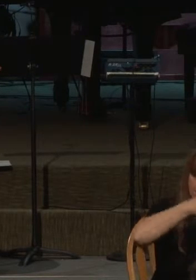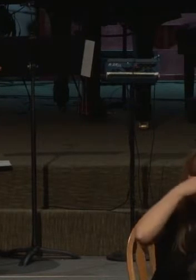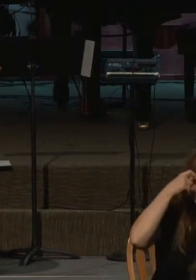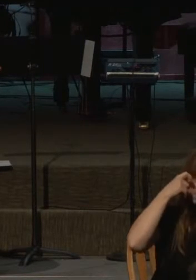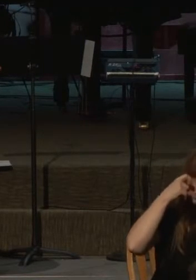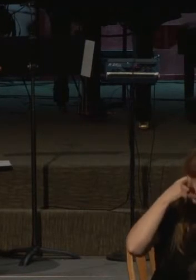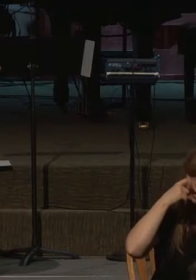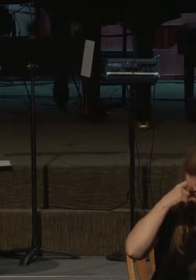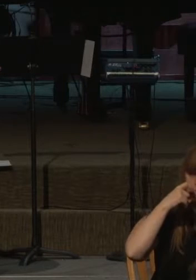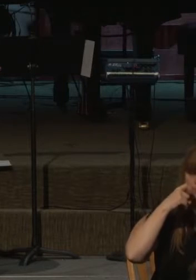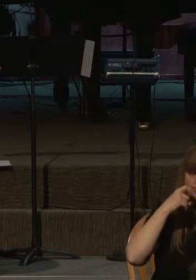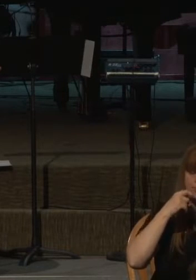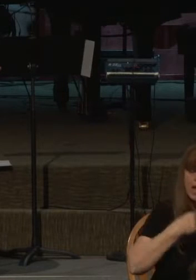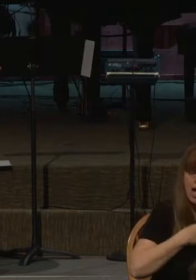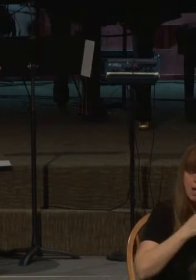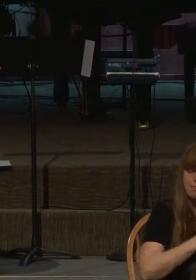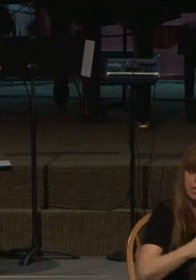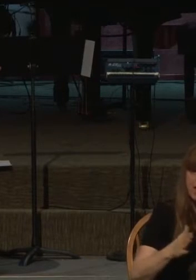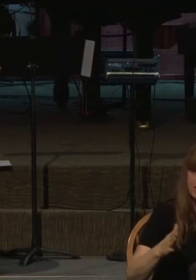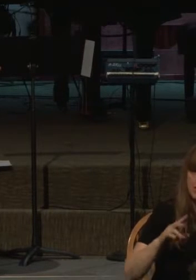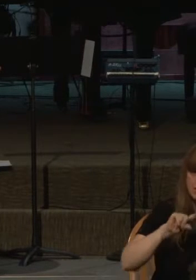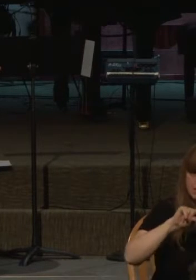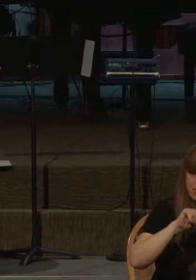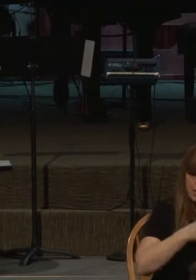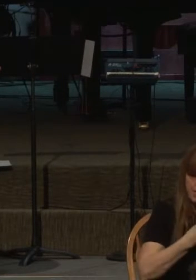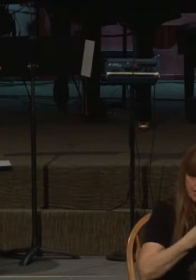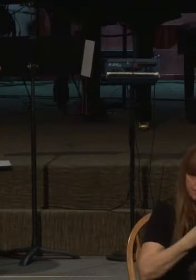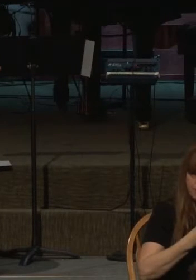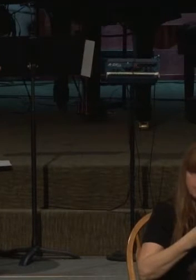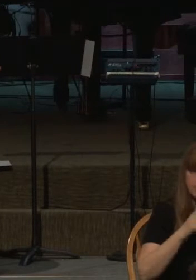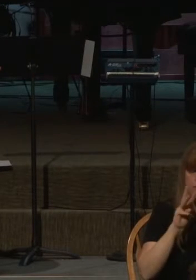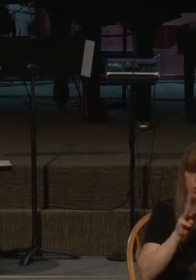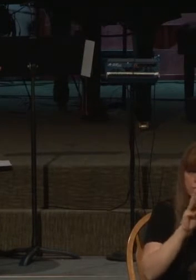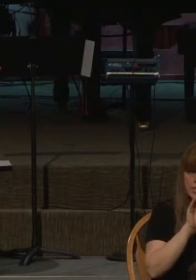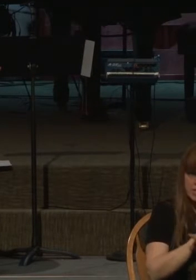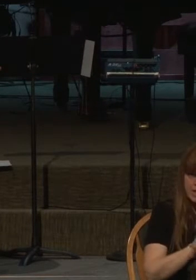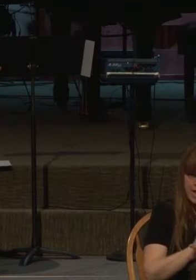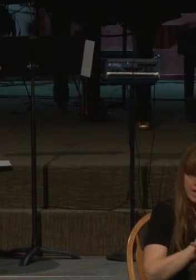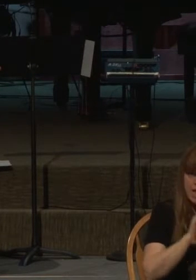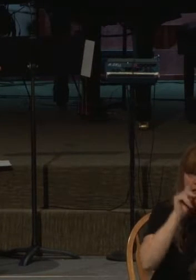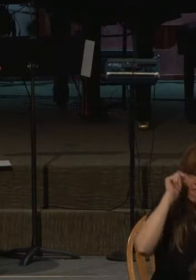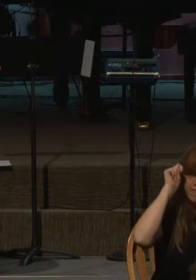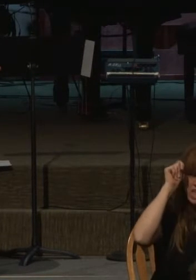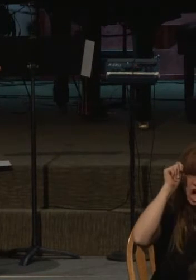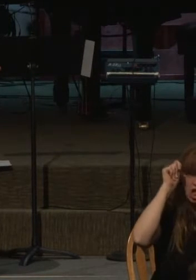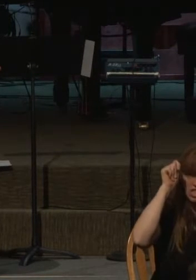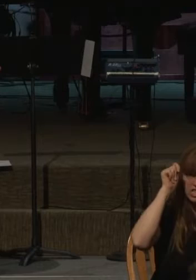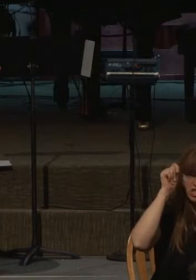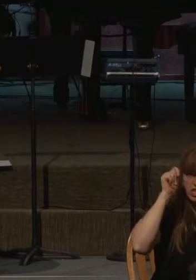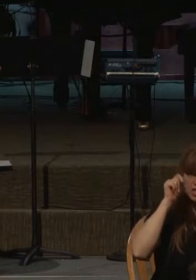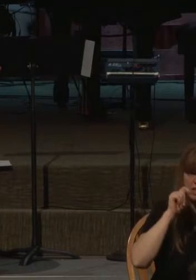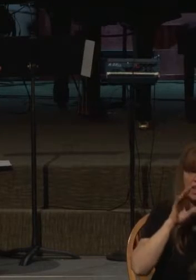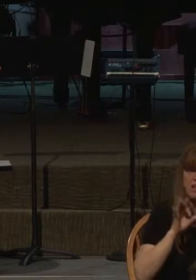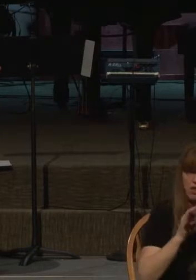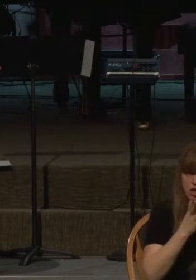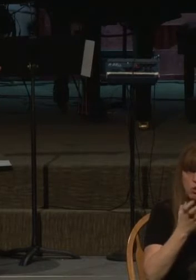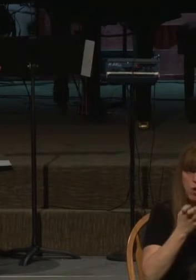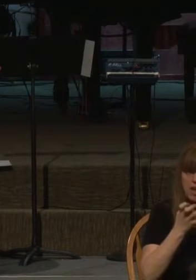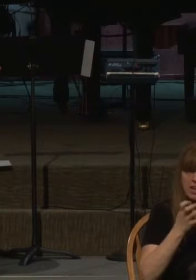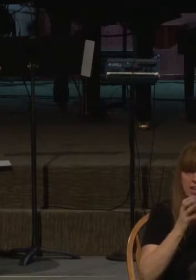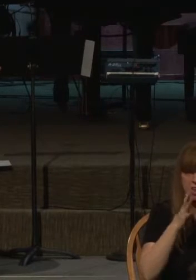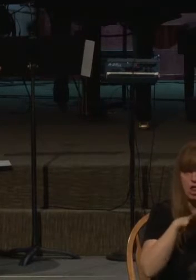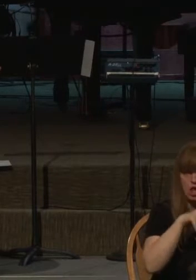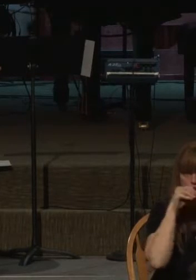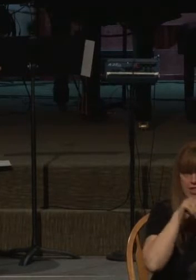transition, to begin a Wednesday night theology teaching thing, whatever. So if you want to learn the different areas of